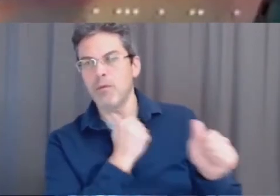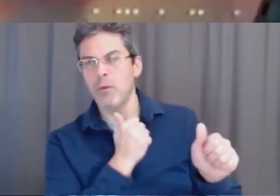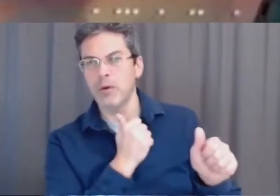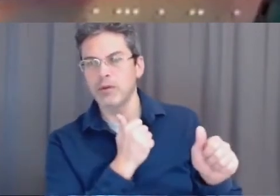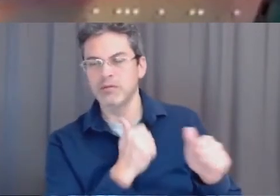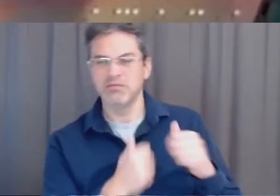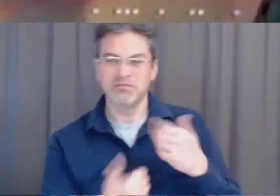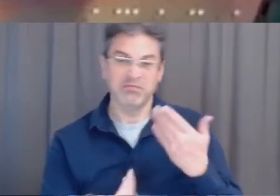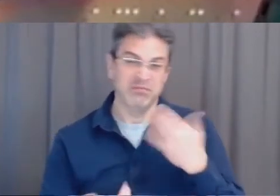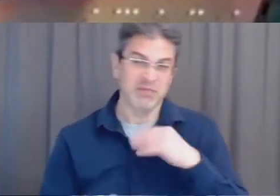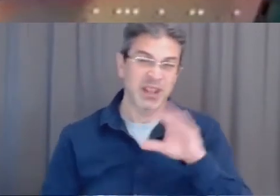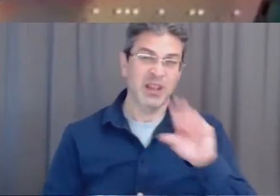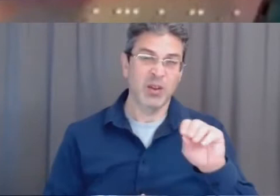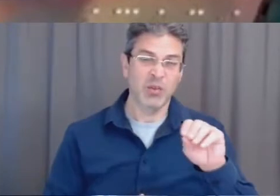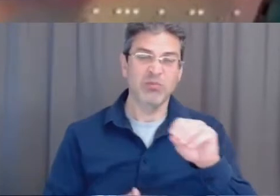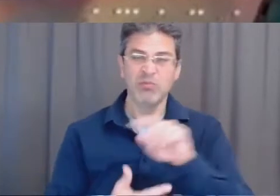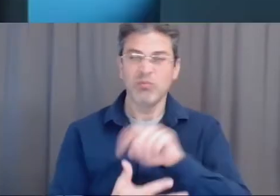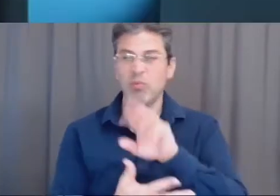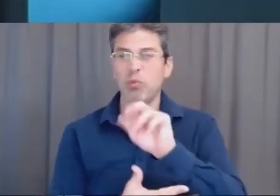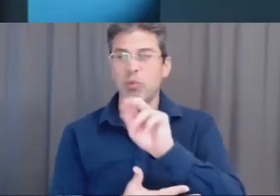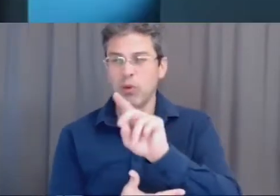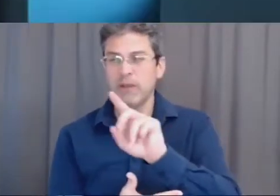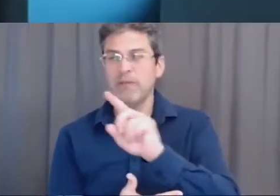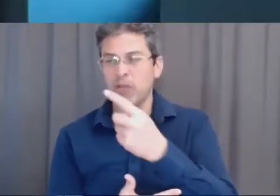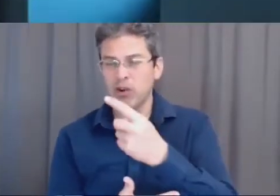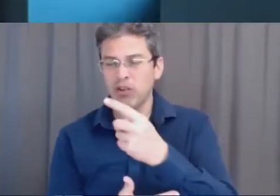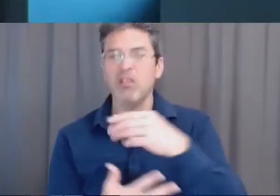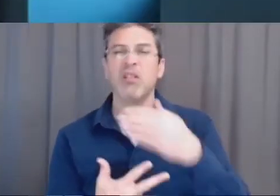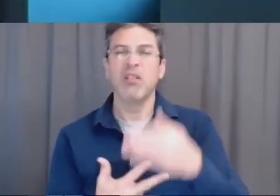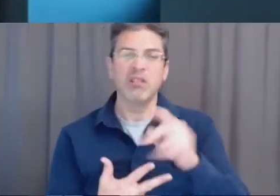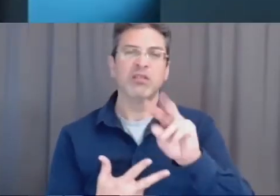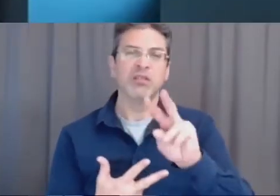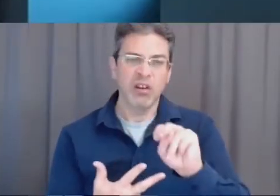first, and then Don, and then Cesar. A bit of